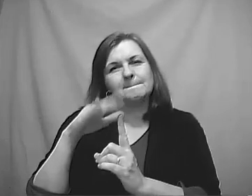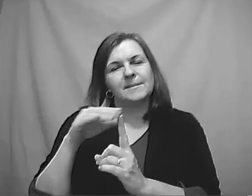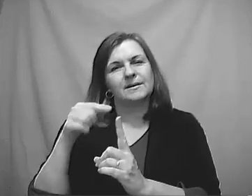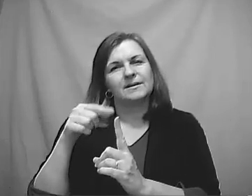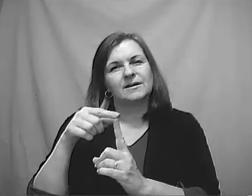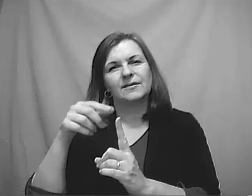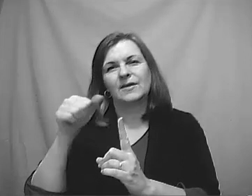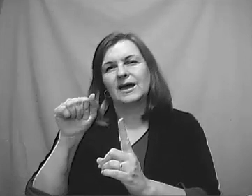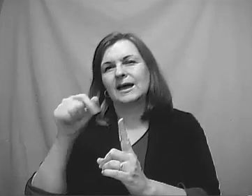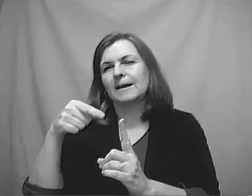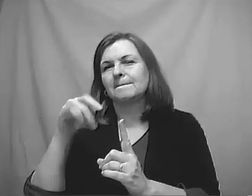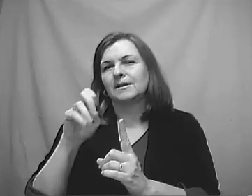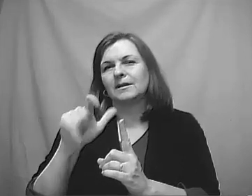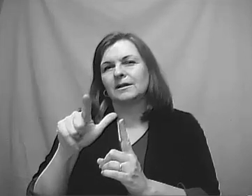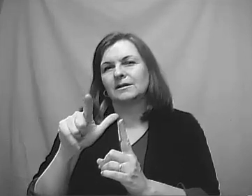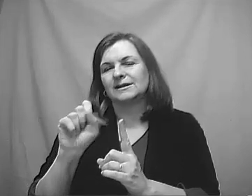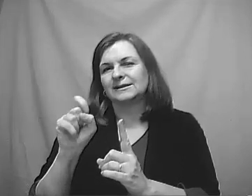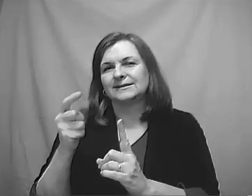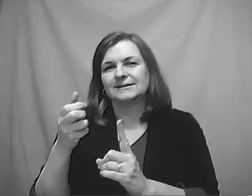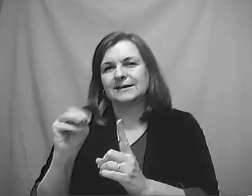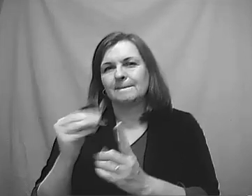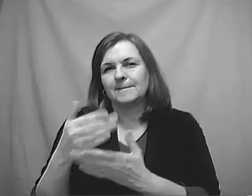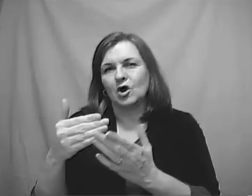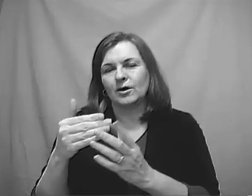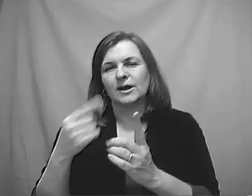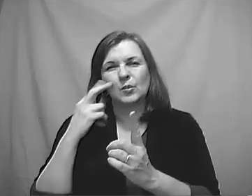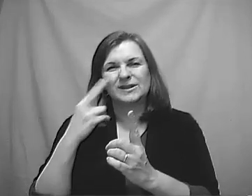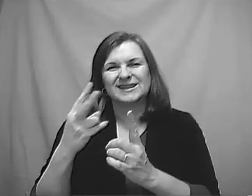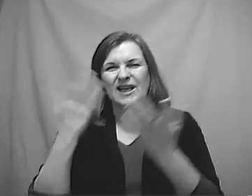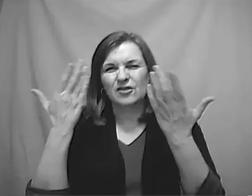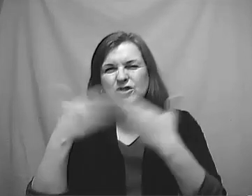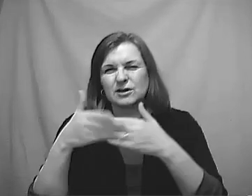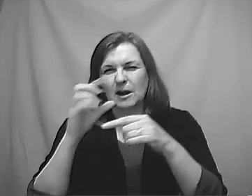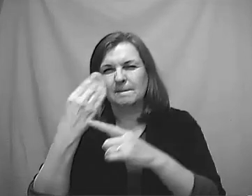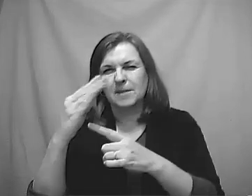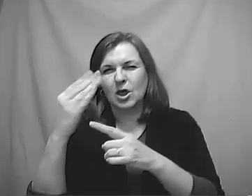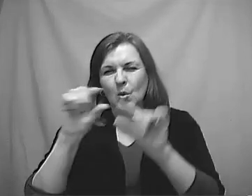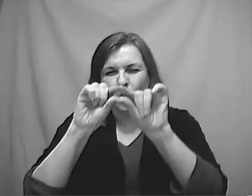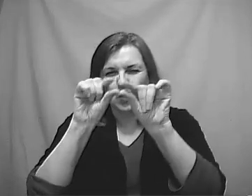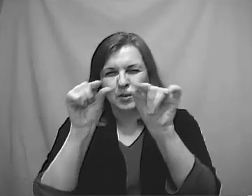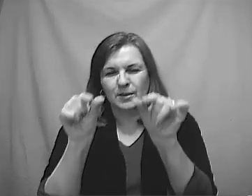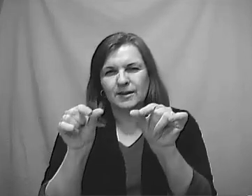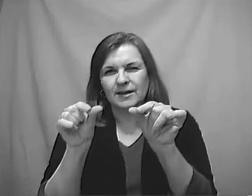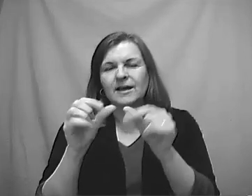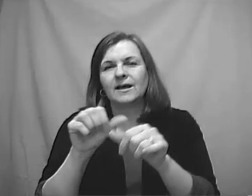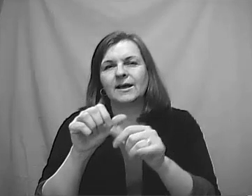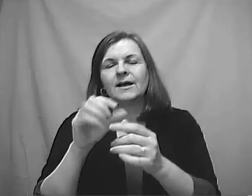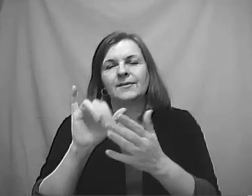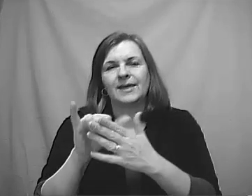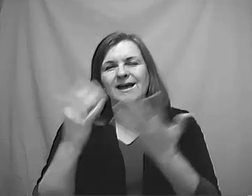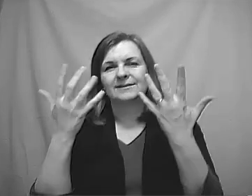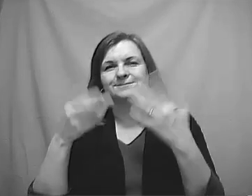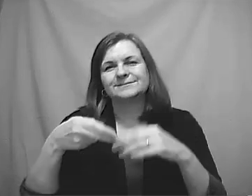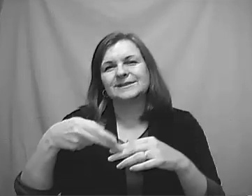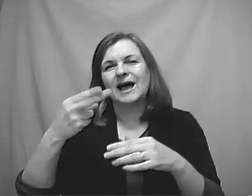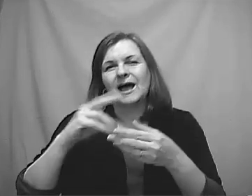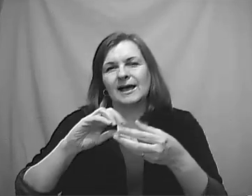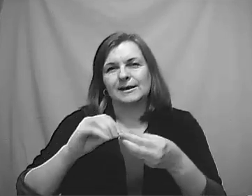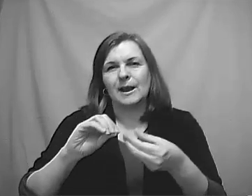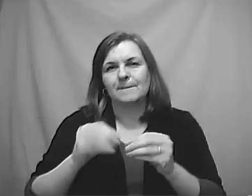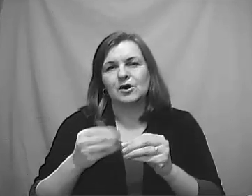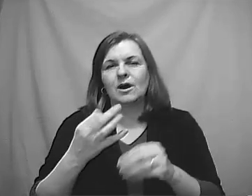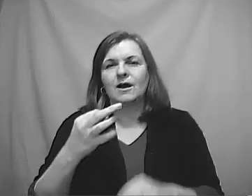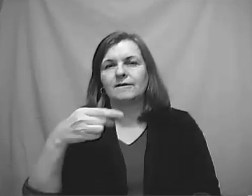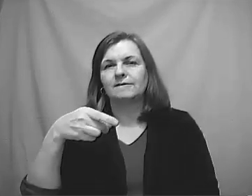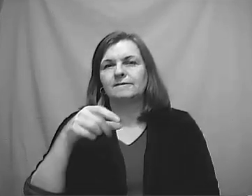we're looking for is this high concentration. See the very dark blue here? This